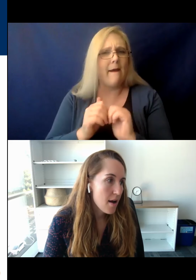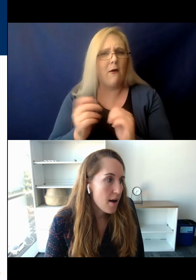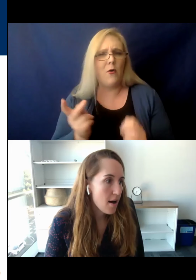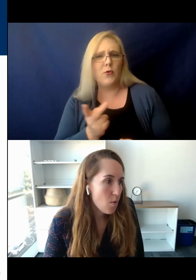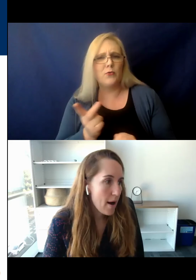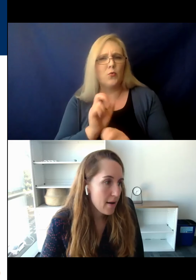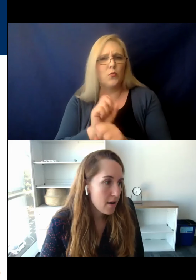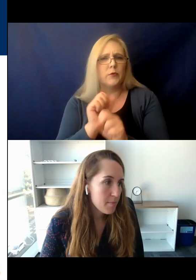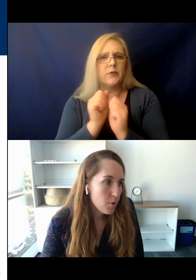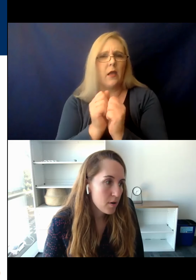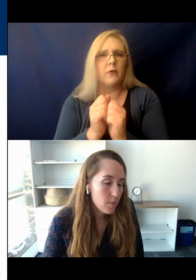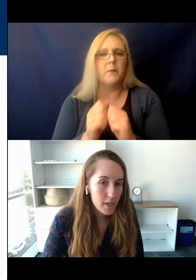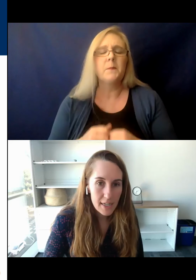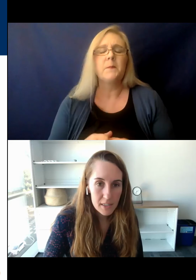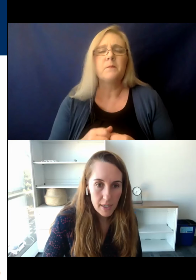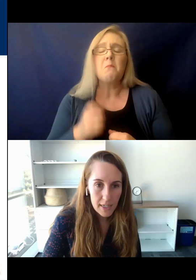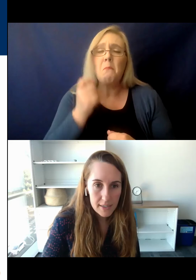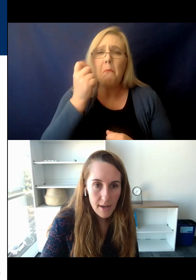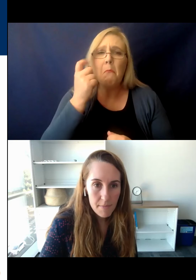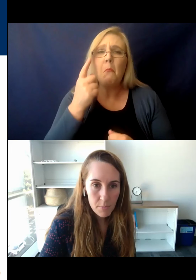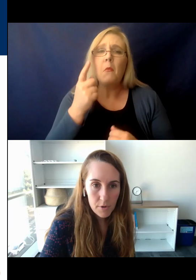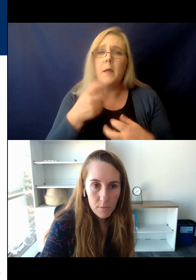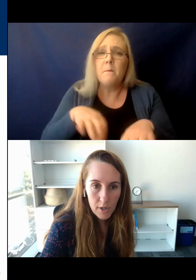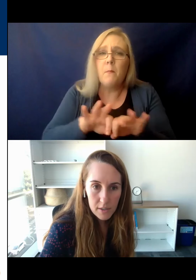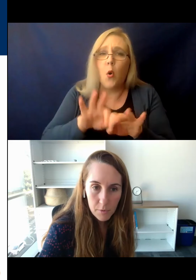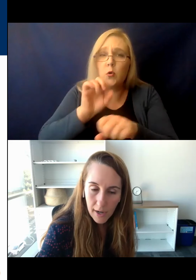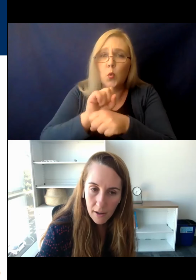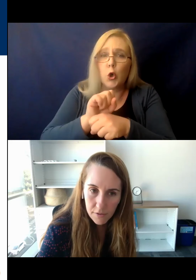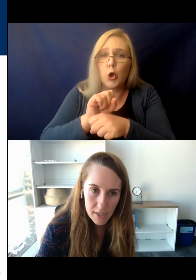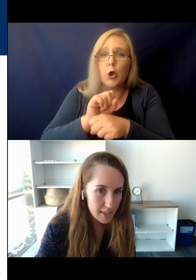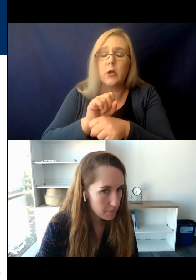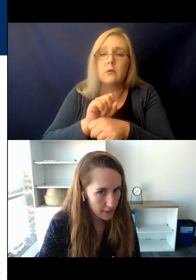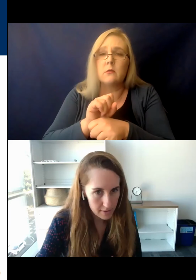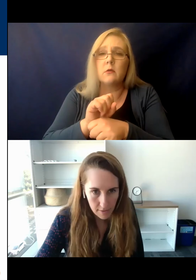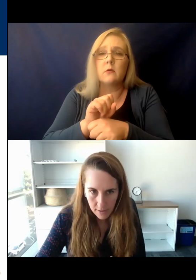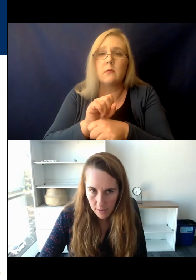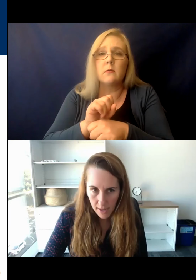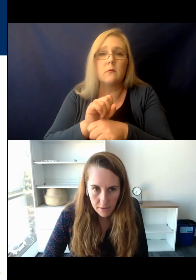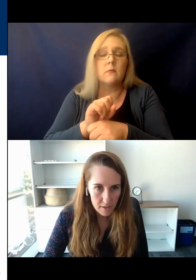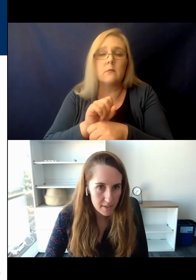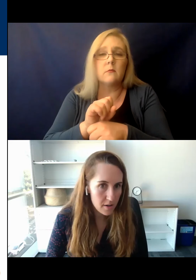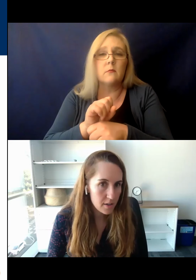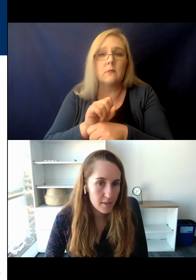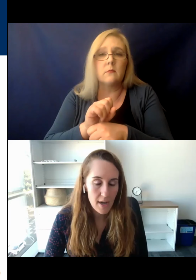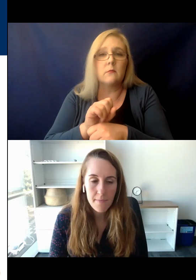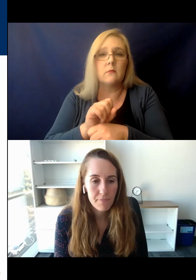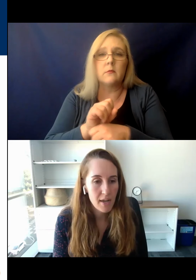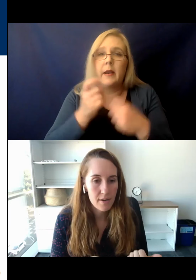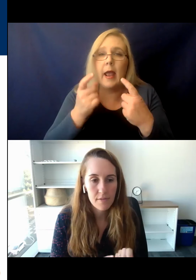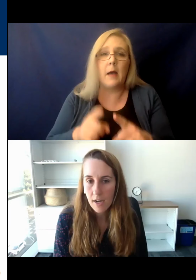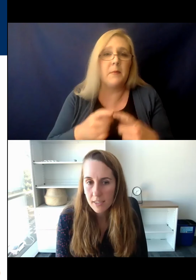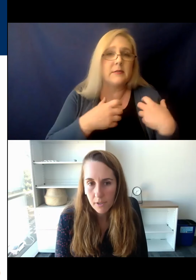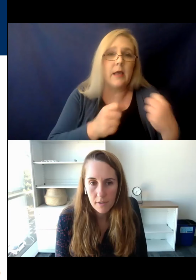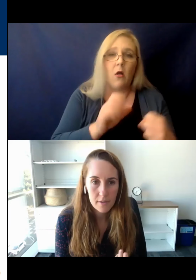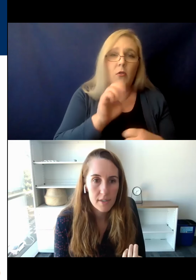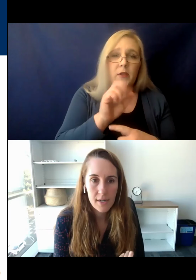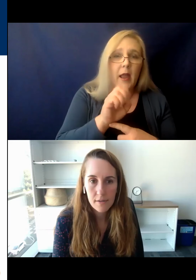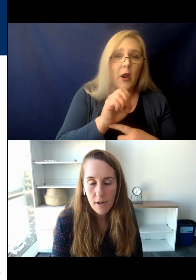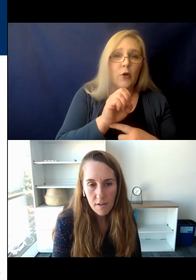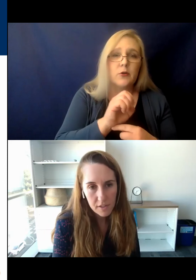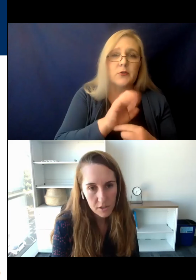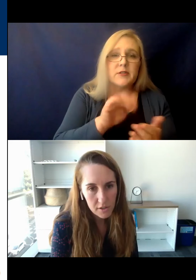that while important work takes place, important work to support health takes place in the healthcare centers, in